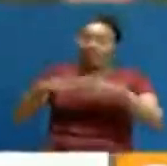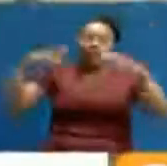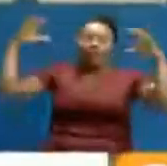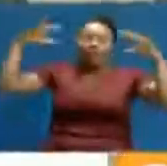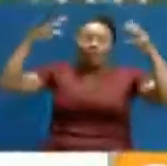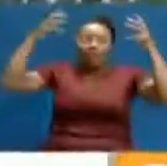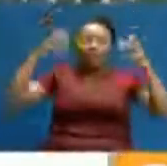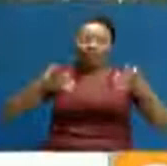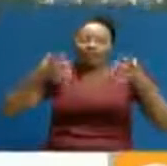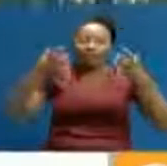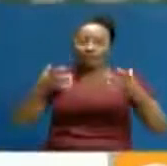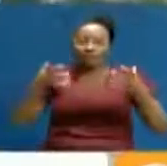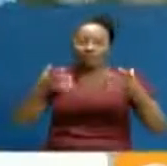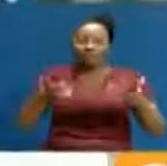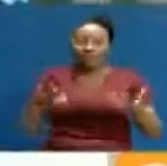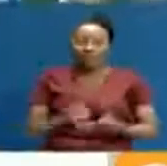opened up,